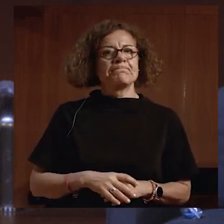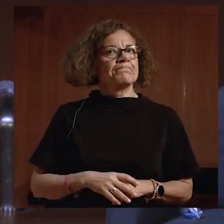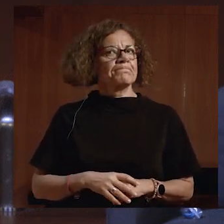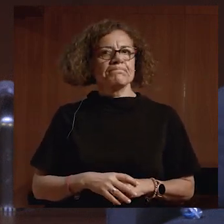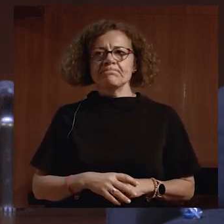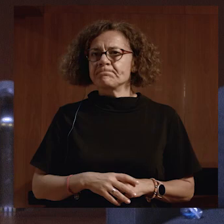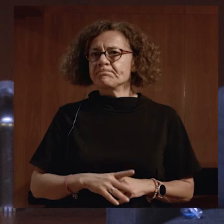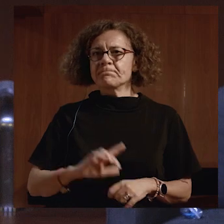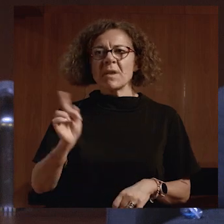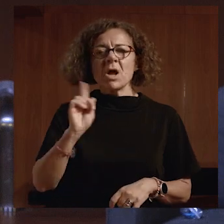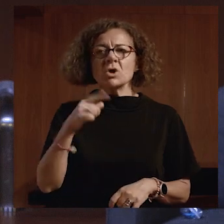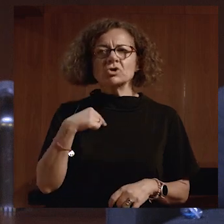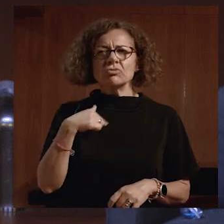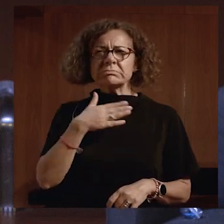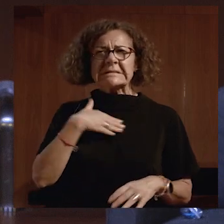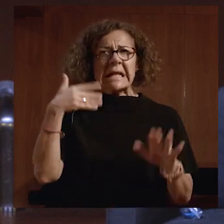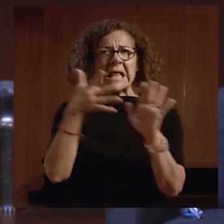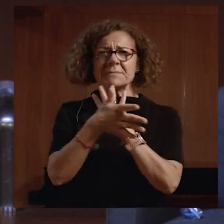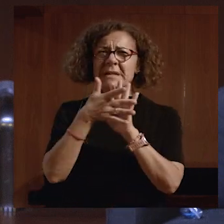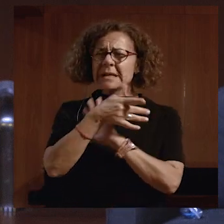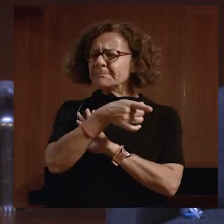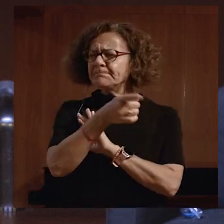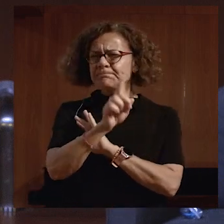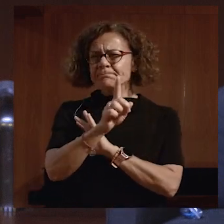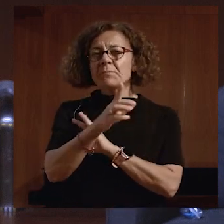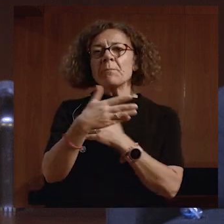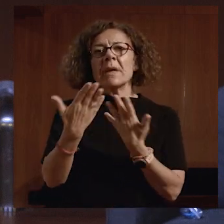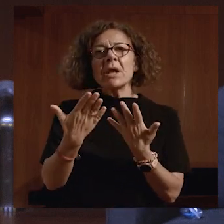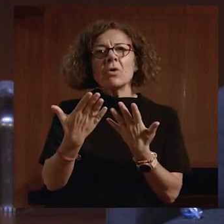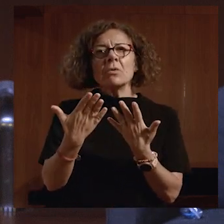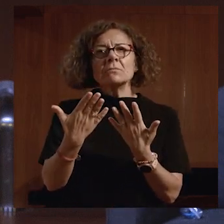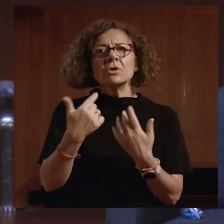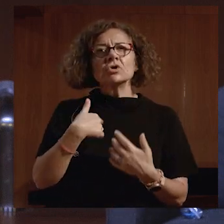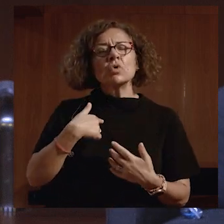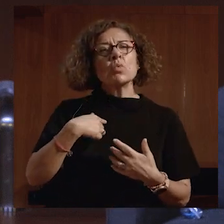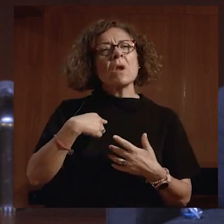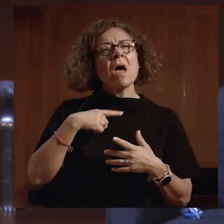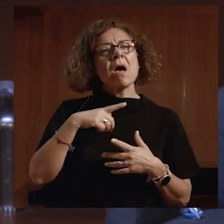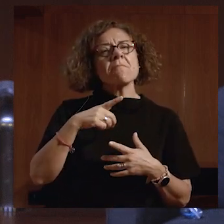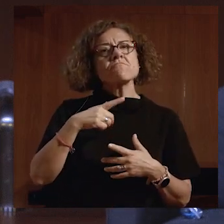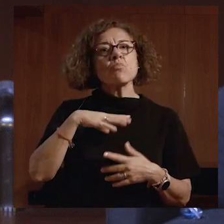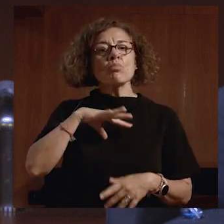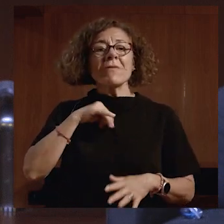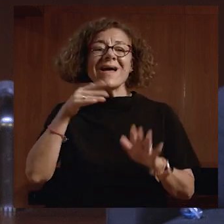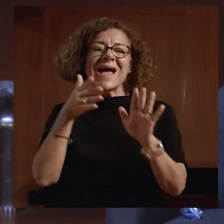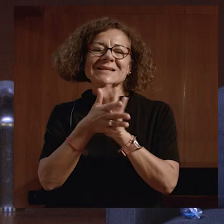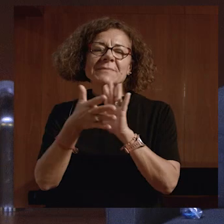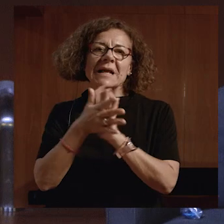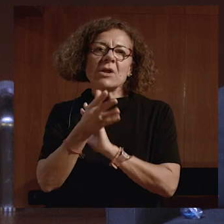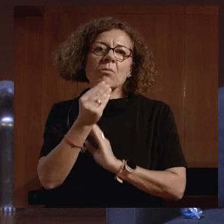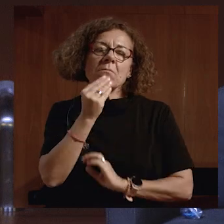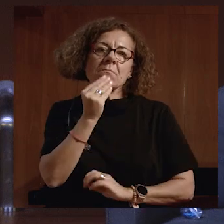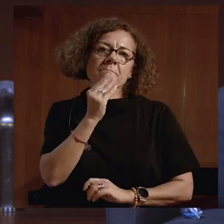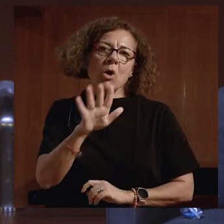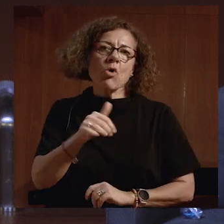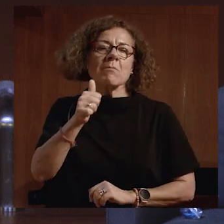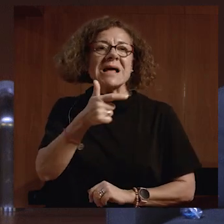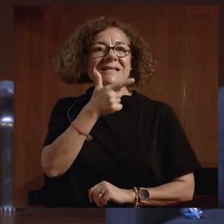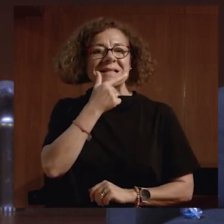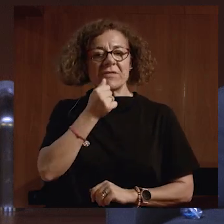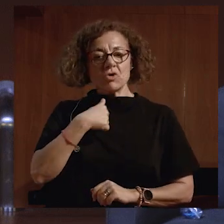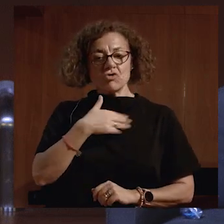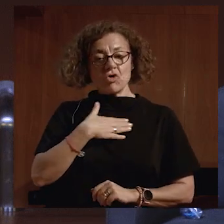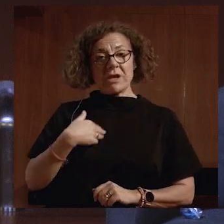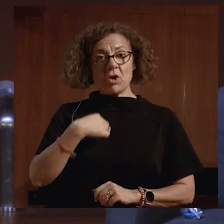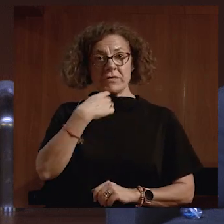maybe in a way. I have a simpler way of framing what I'm going to say, which is what happens next? What is the world